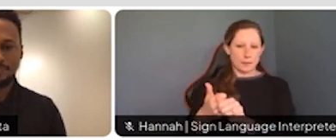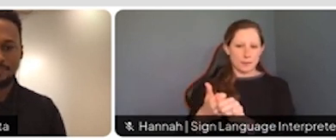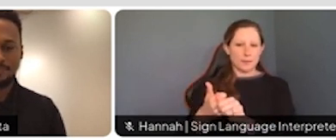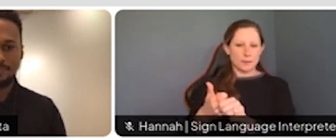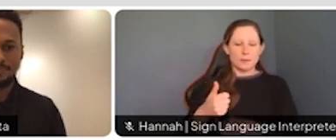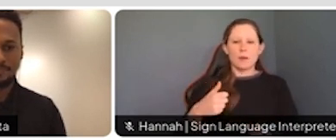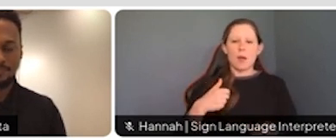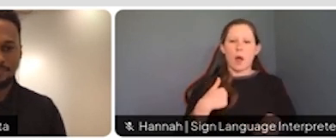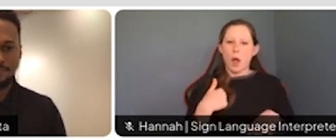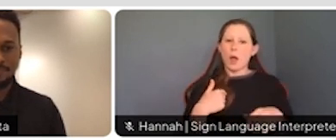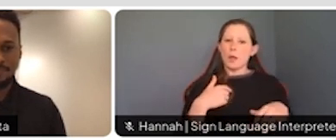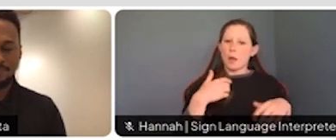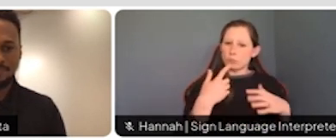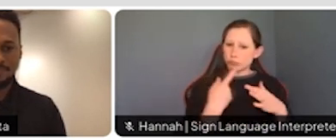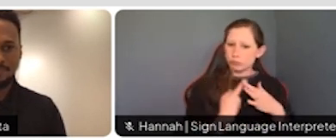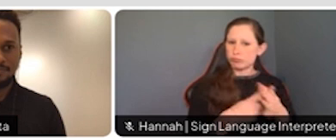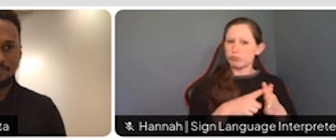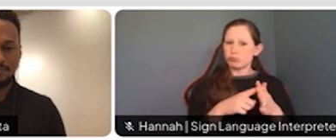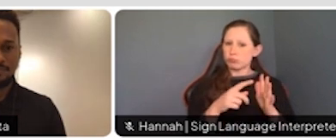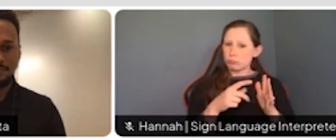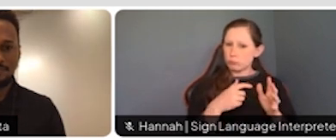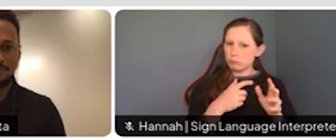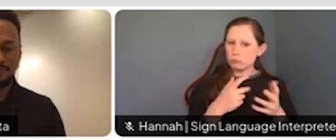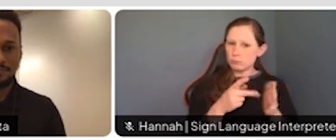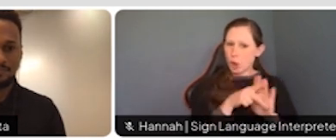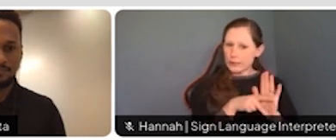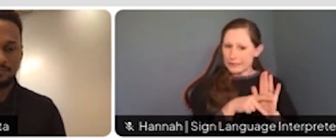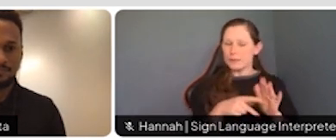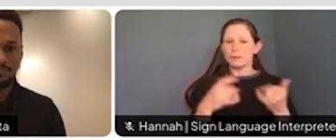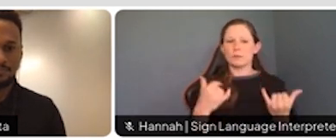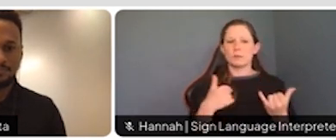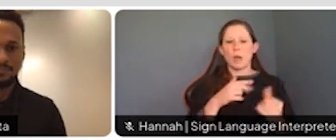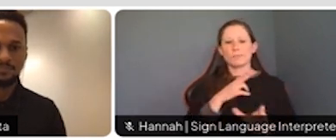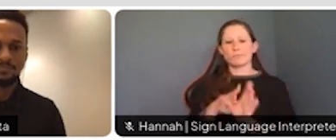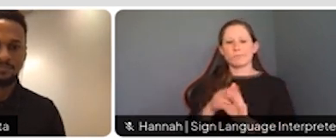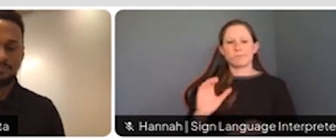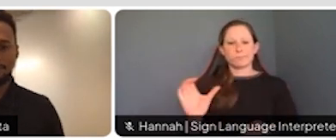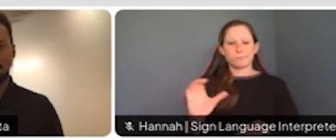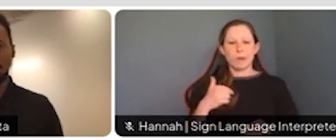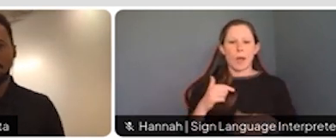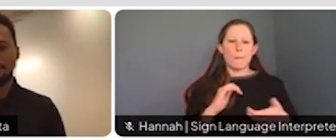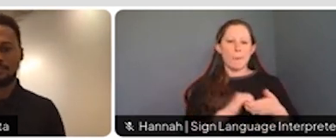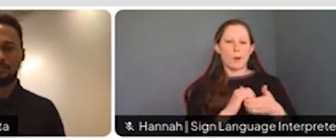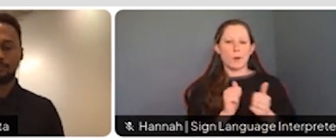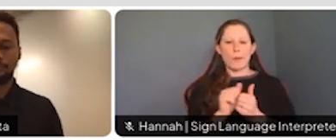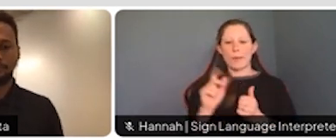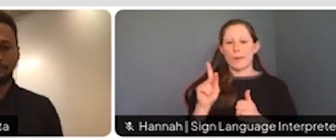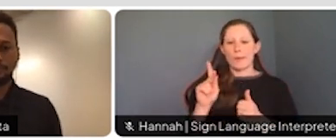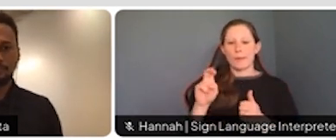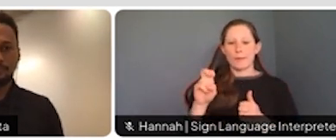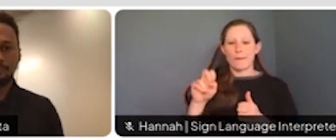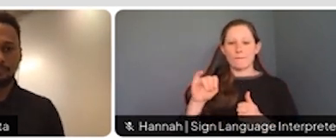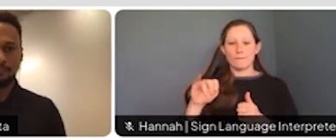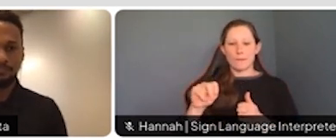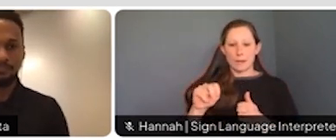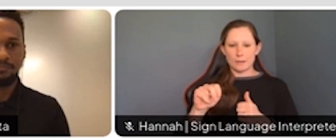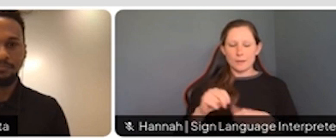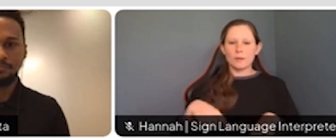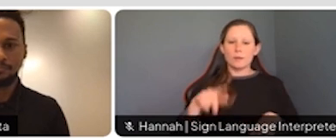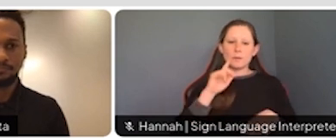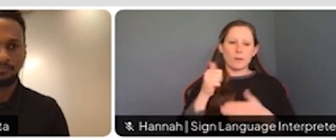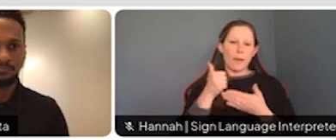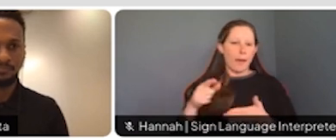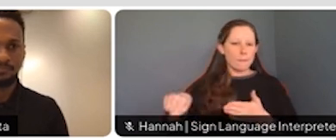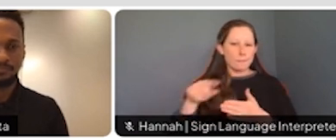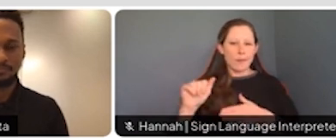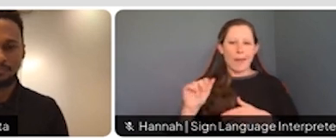went into policy. And now I am at Carta here partnering with Kev on these products that help ease compliance, ease